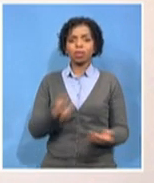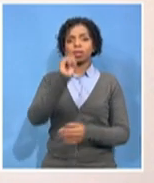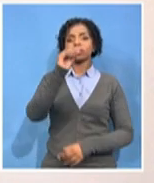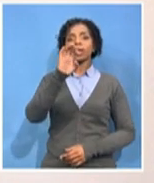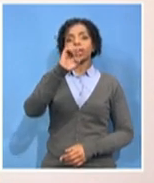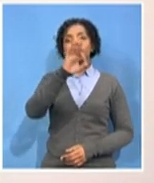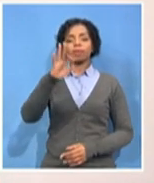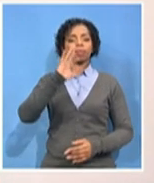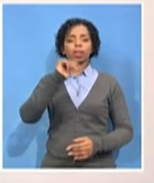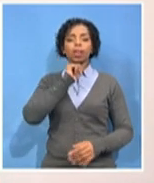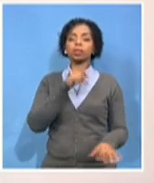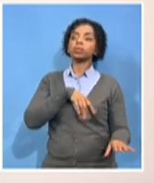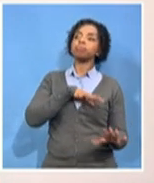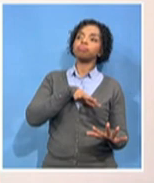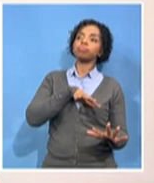defend